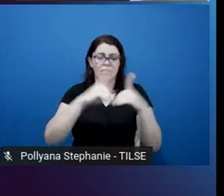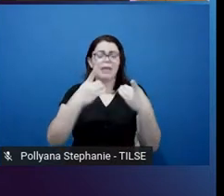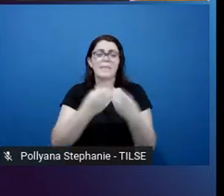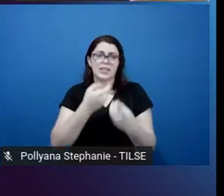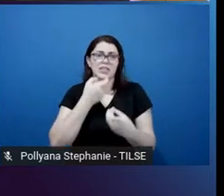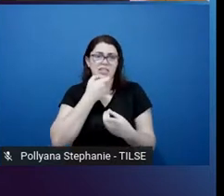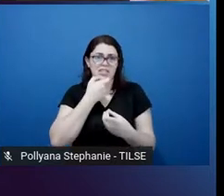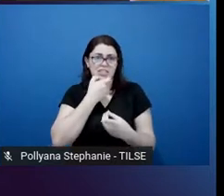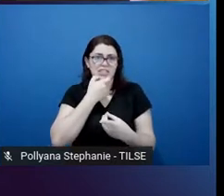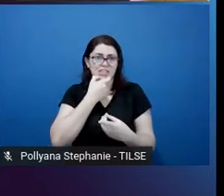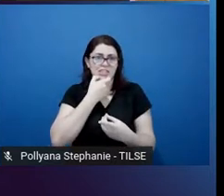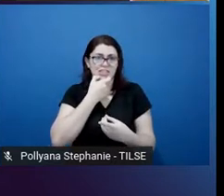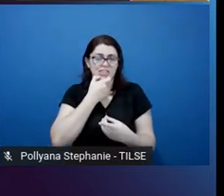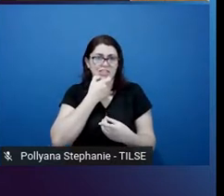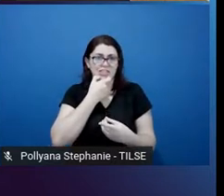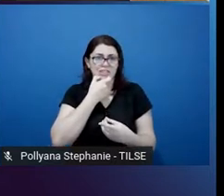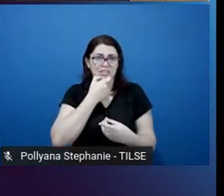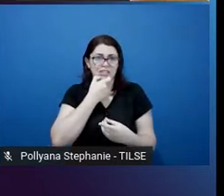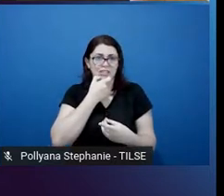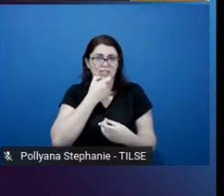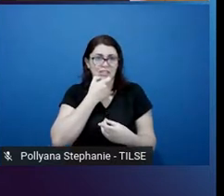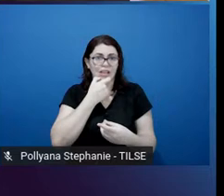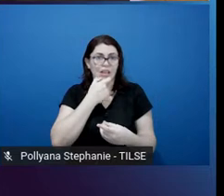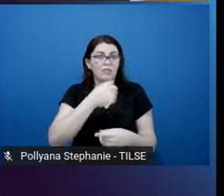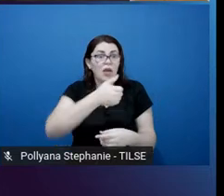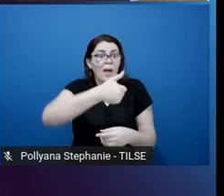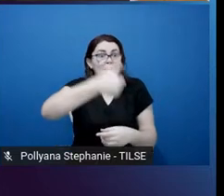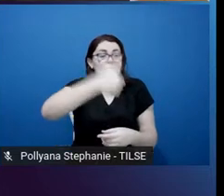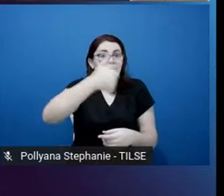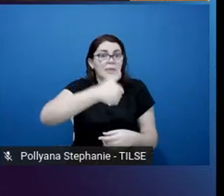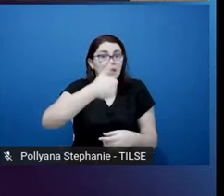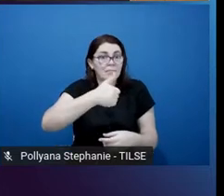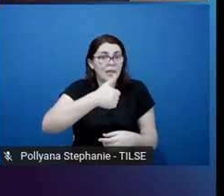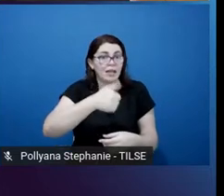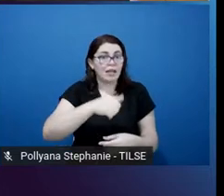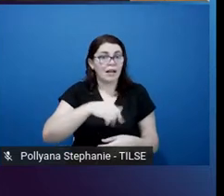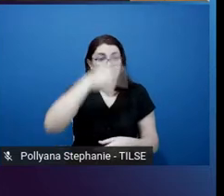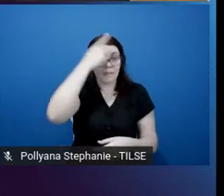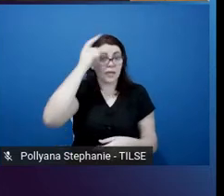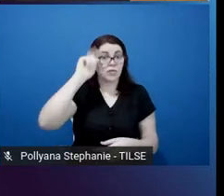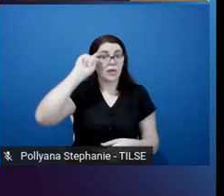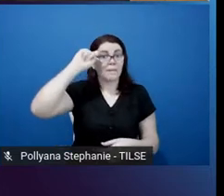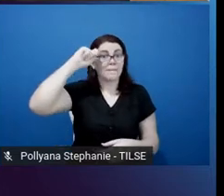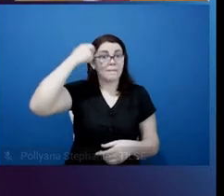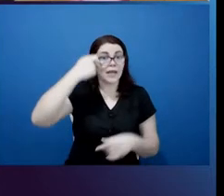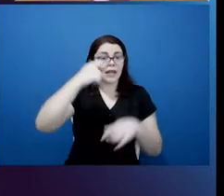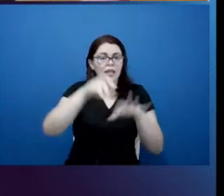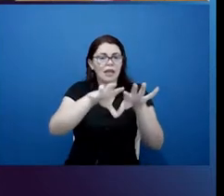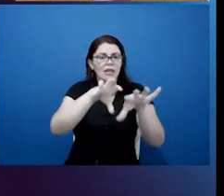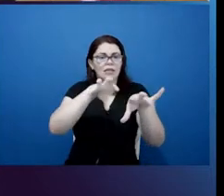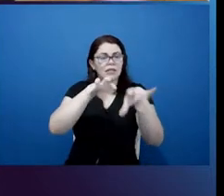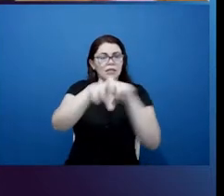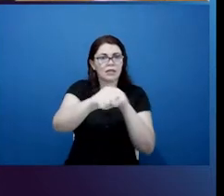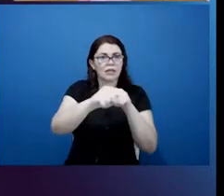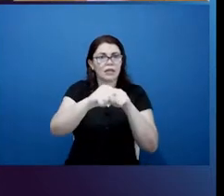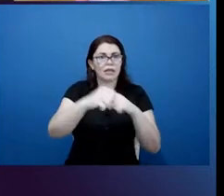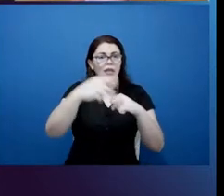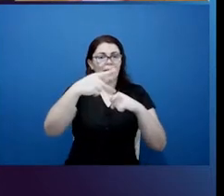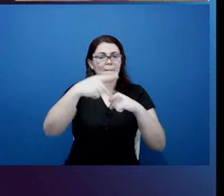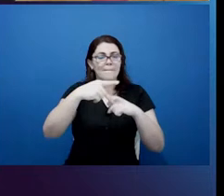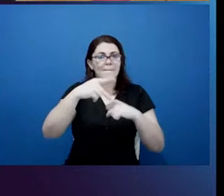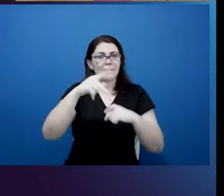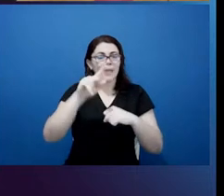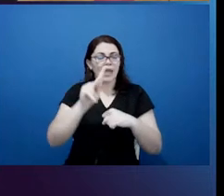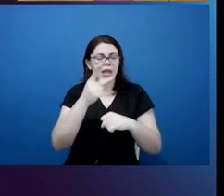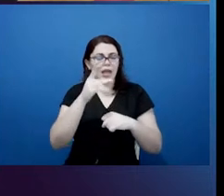who was the first African American, so the first Black person, to graduate with a Ph.D. in